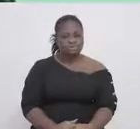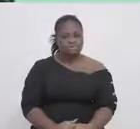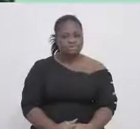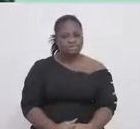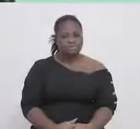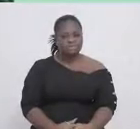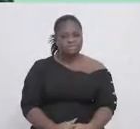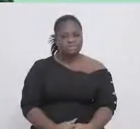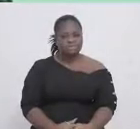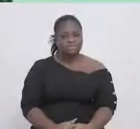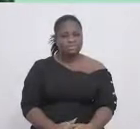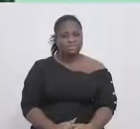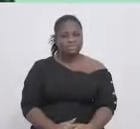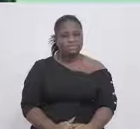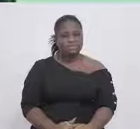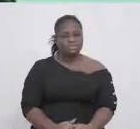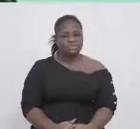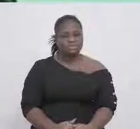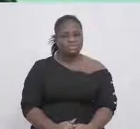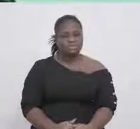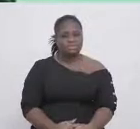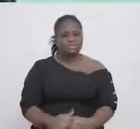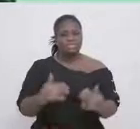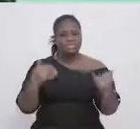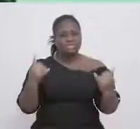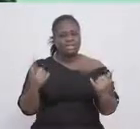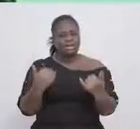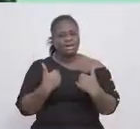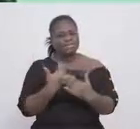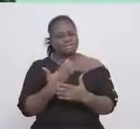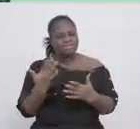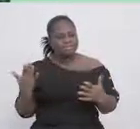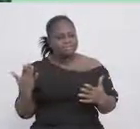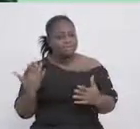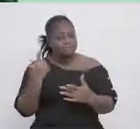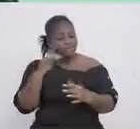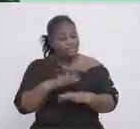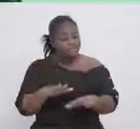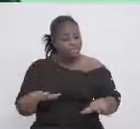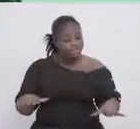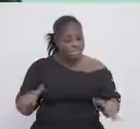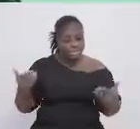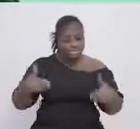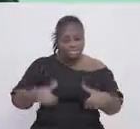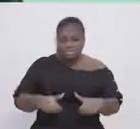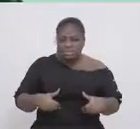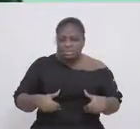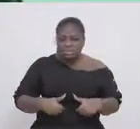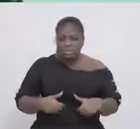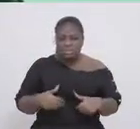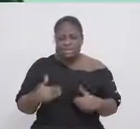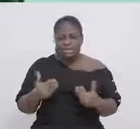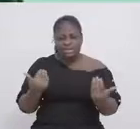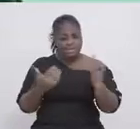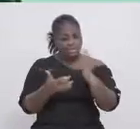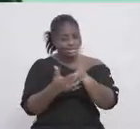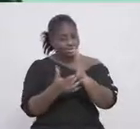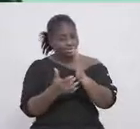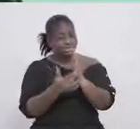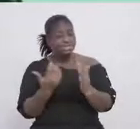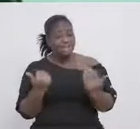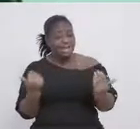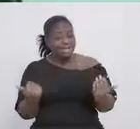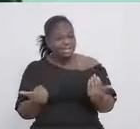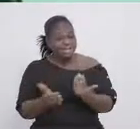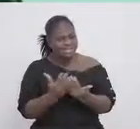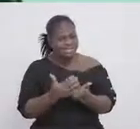things easily. We may see it as something, you know, quite complex, but for our children, they're in this age where this kind of technology is something they can